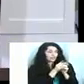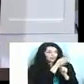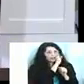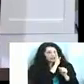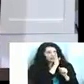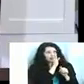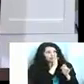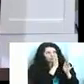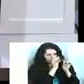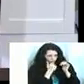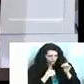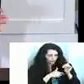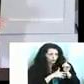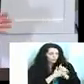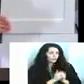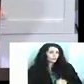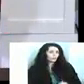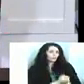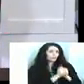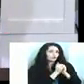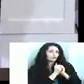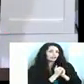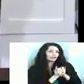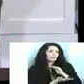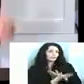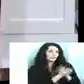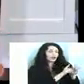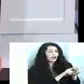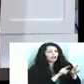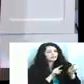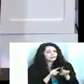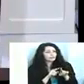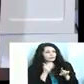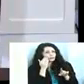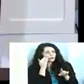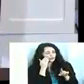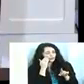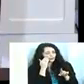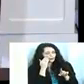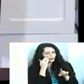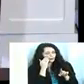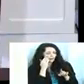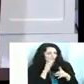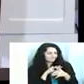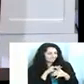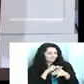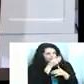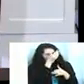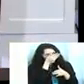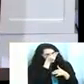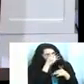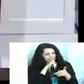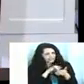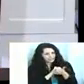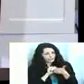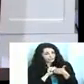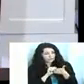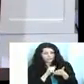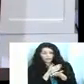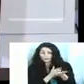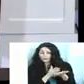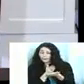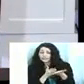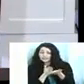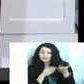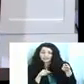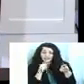that we worship this morning. And in order to do that, we also need to know the context of this scripture, because I'm sure that there were some pieces in the scripture that